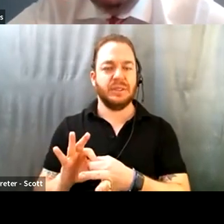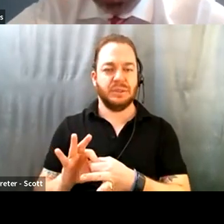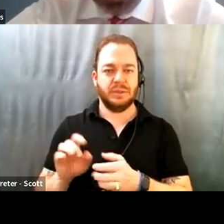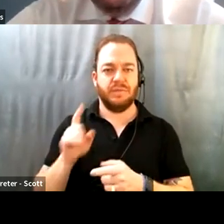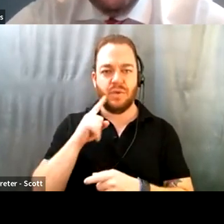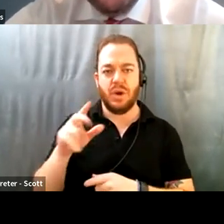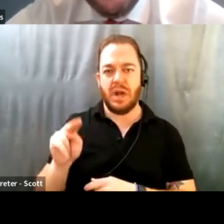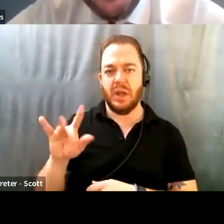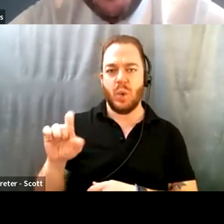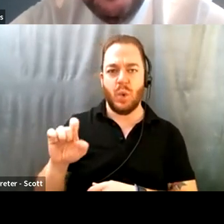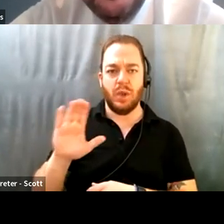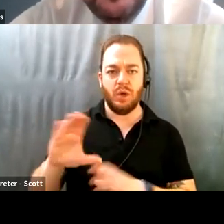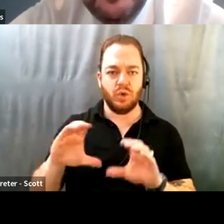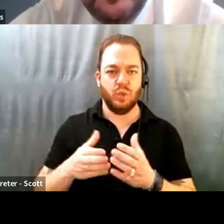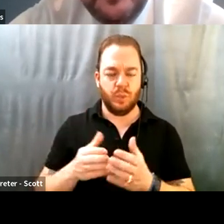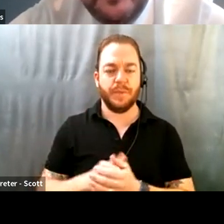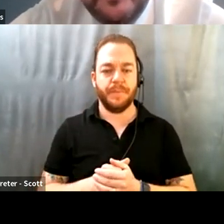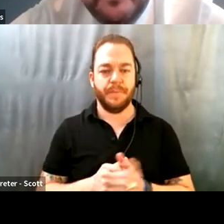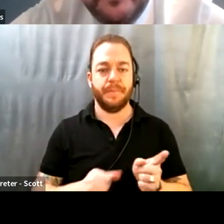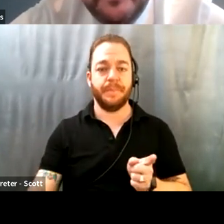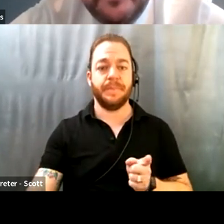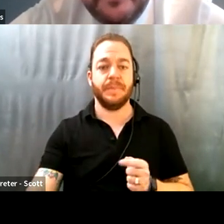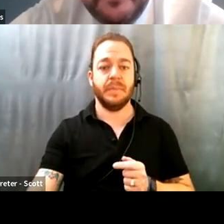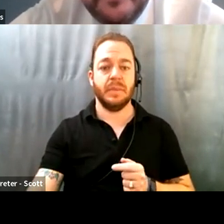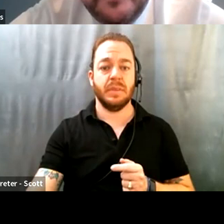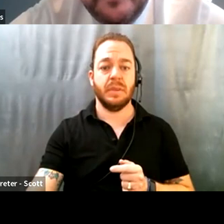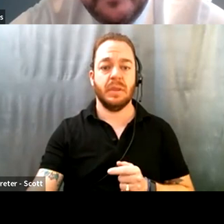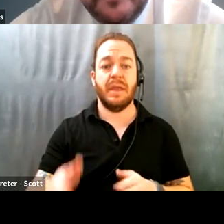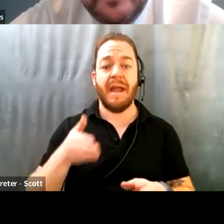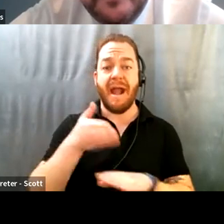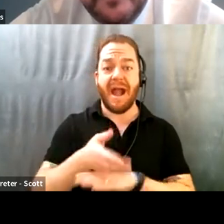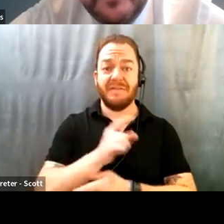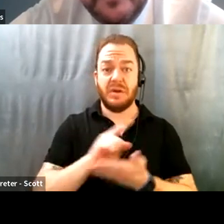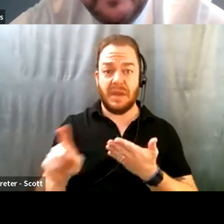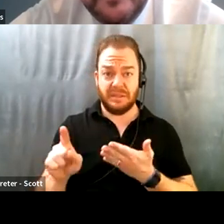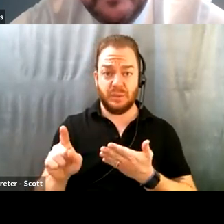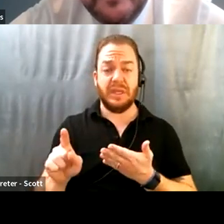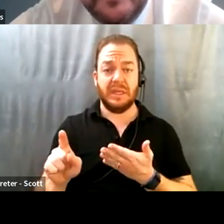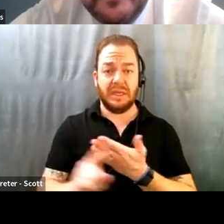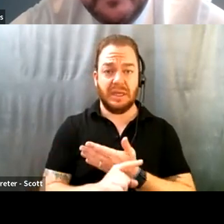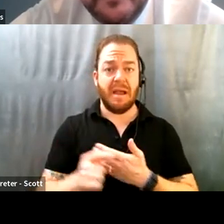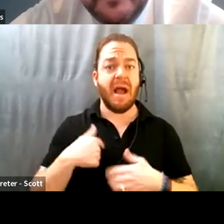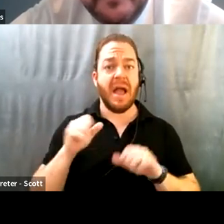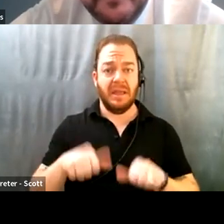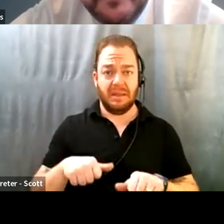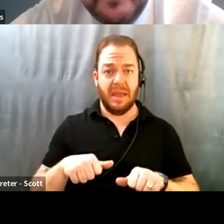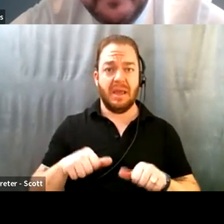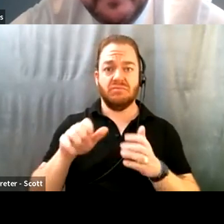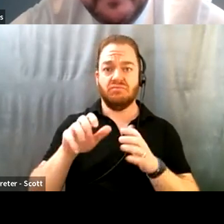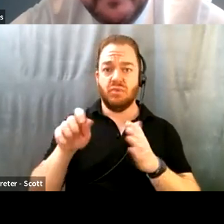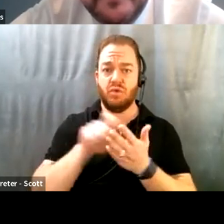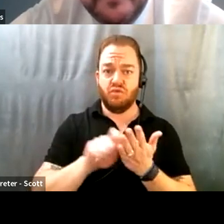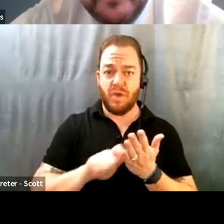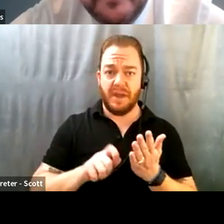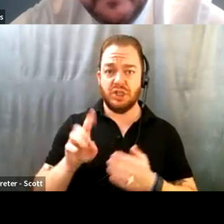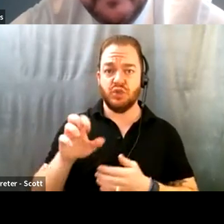Nicole's group is working on. Jenny, after next week, I would be in a position to float some draft language that we're putting